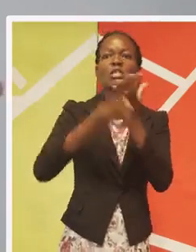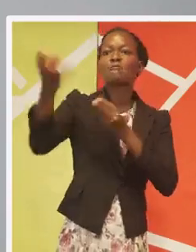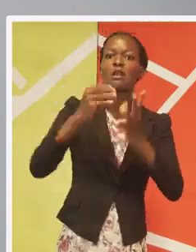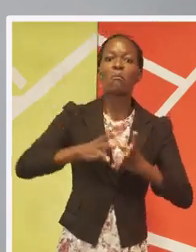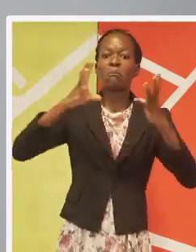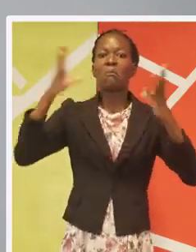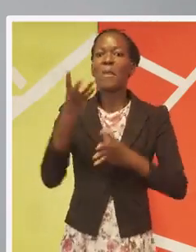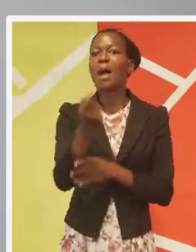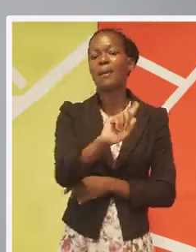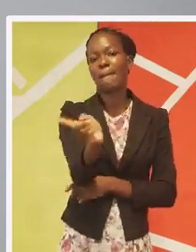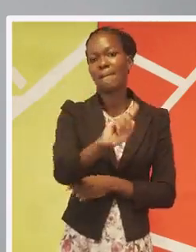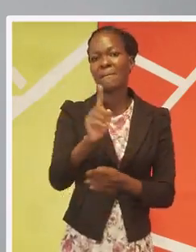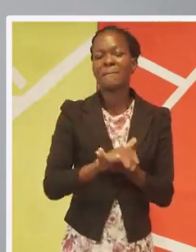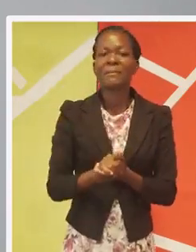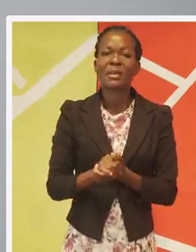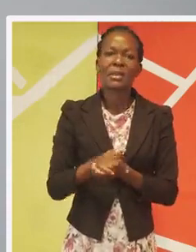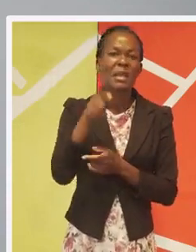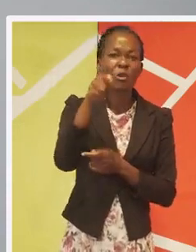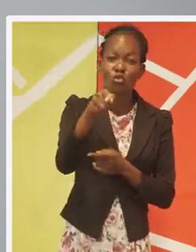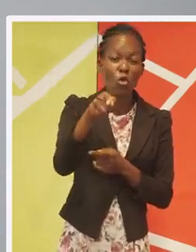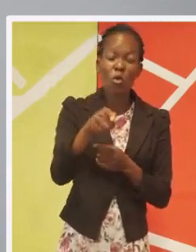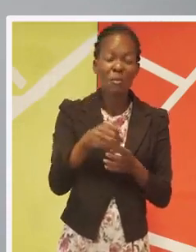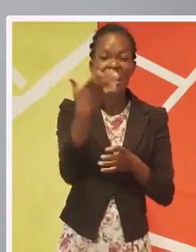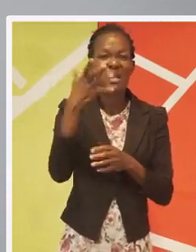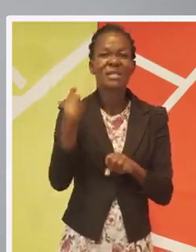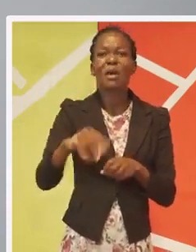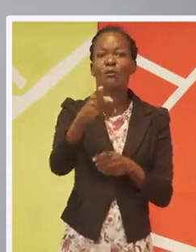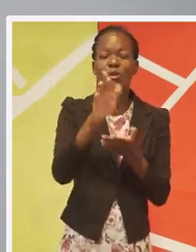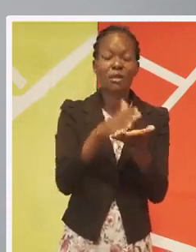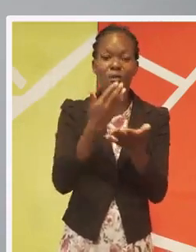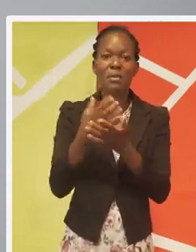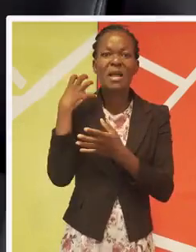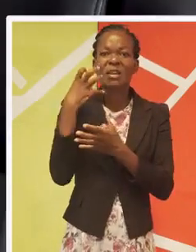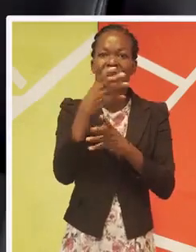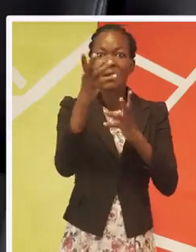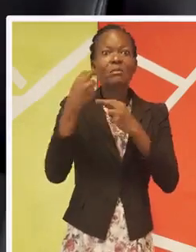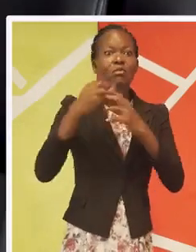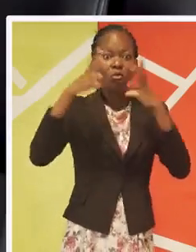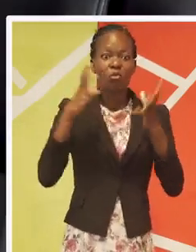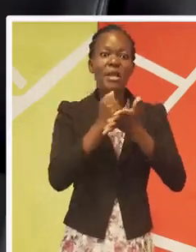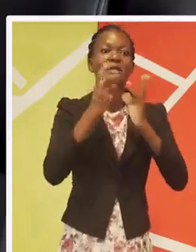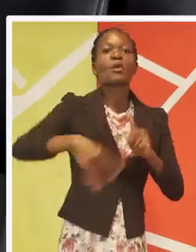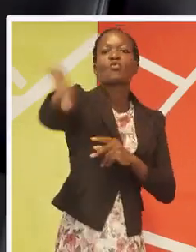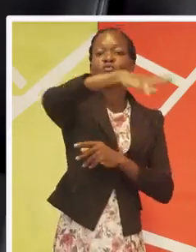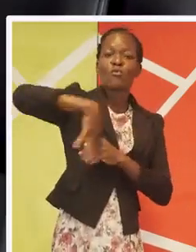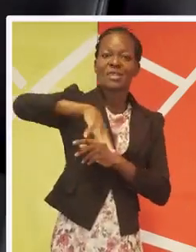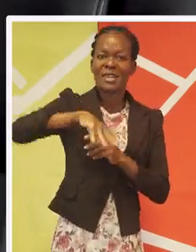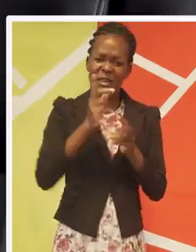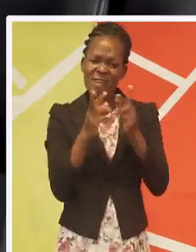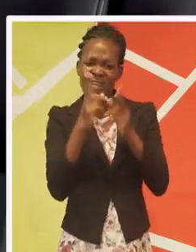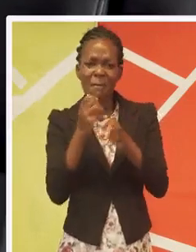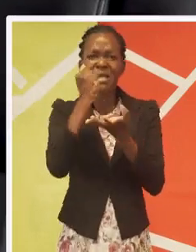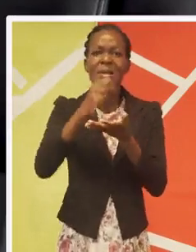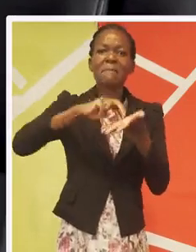into public service delivery, which is actually the role of the government. And this is when we see stuff like